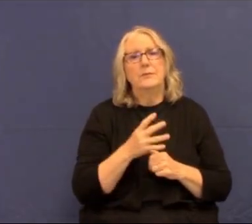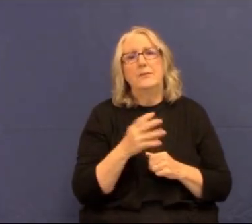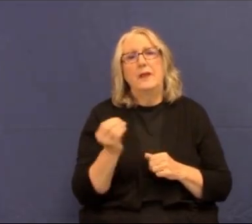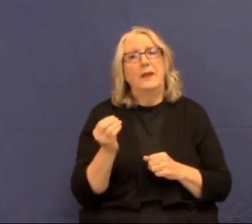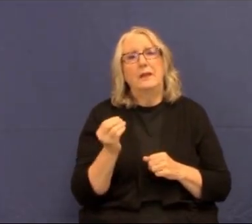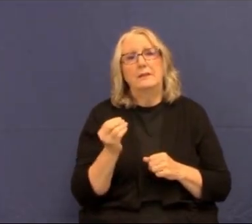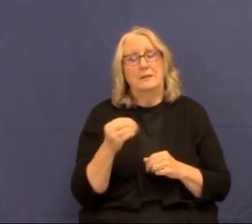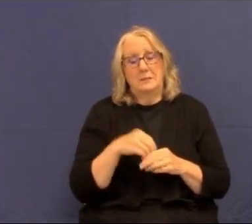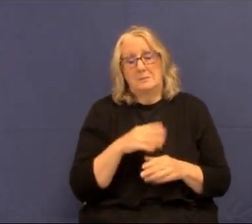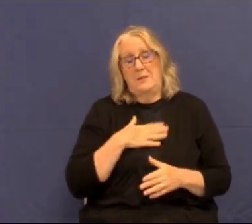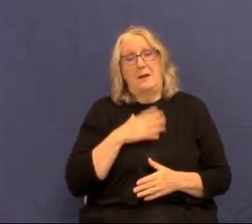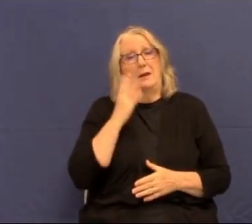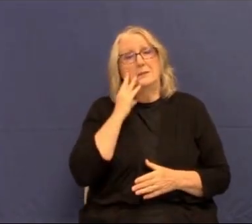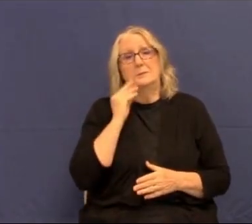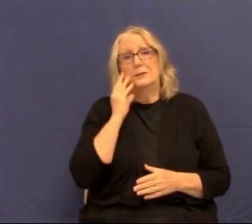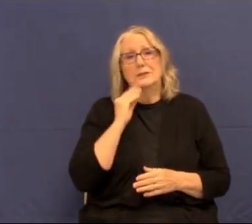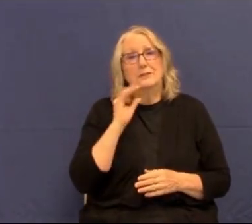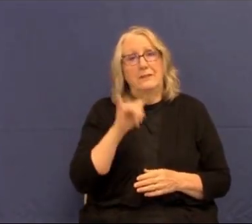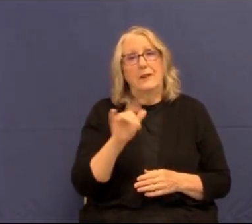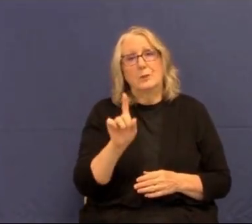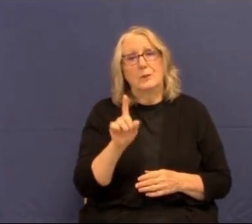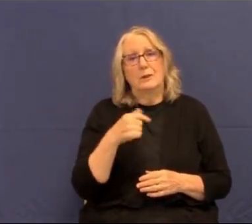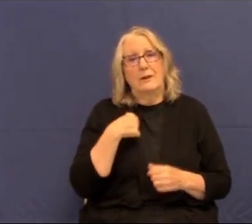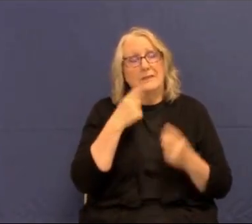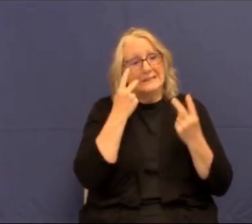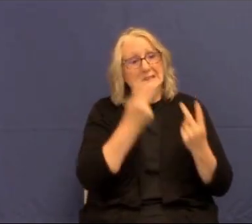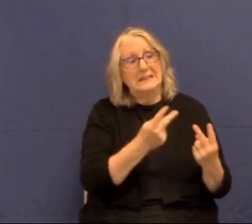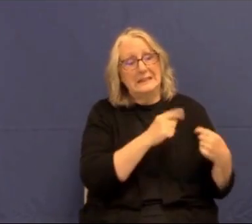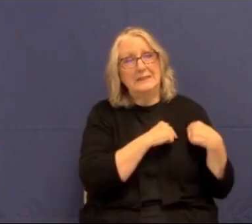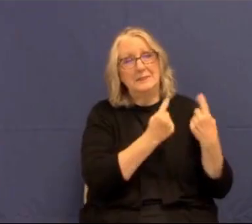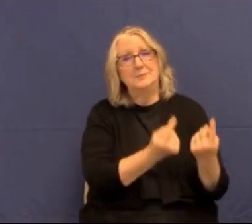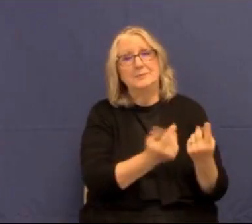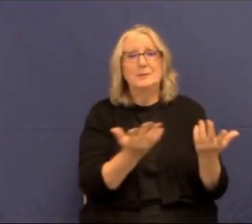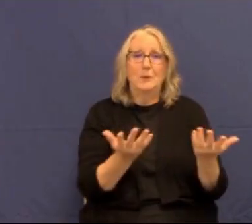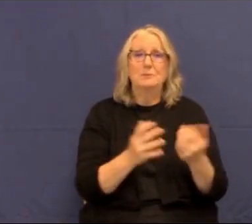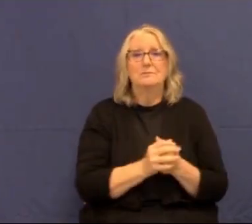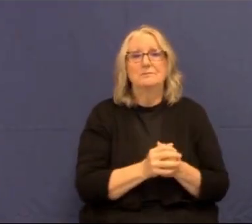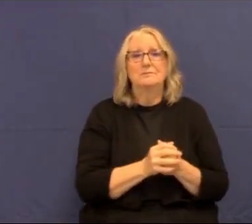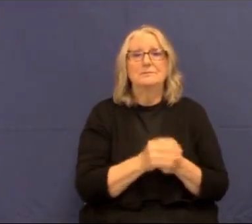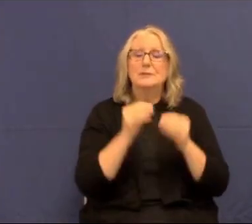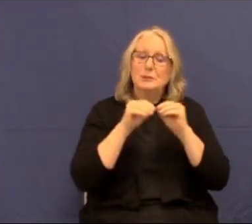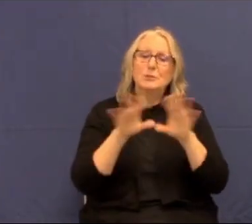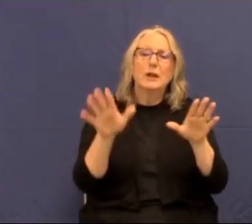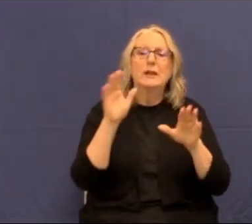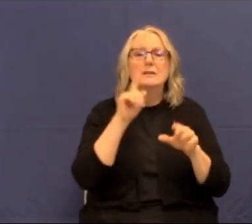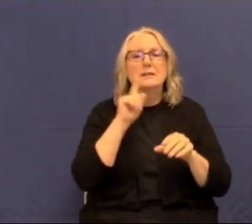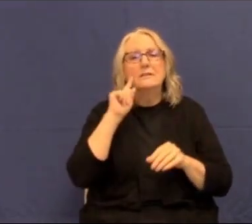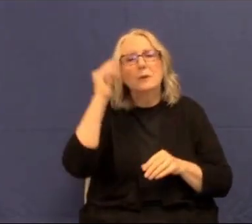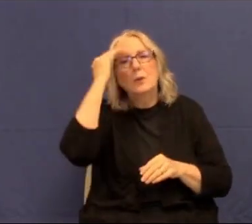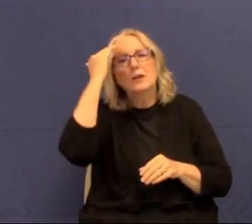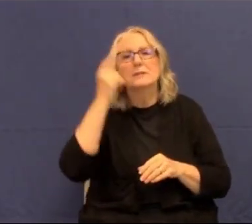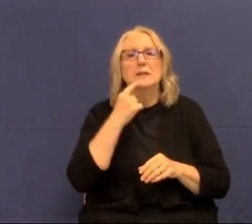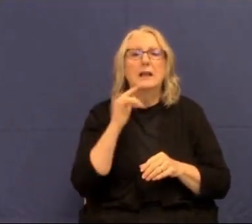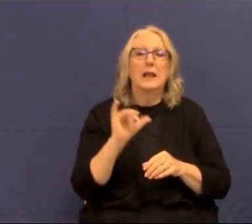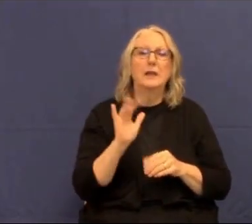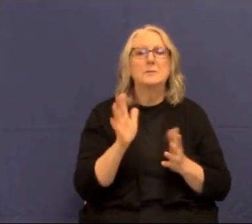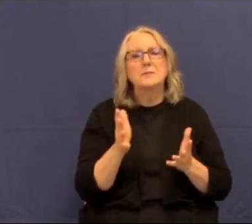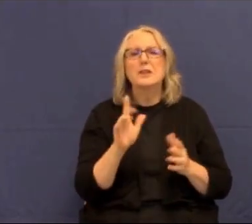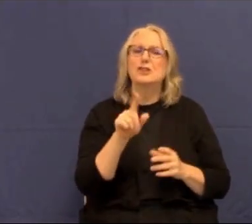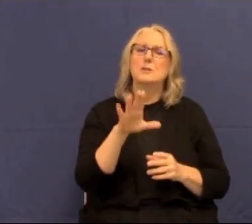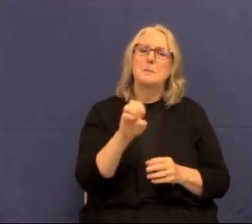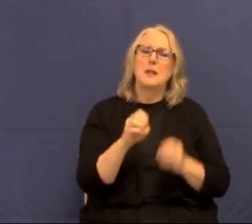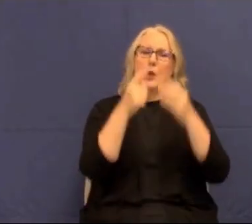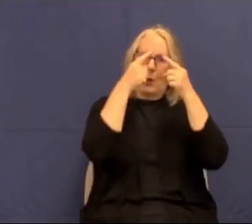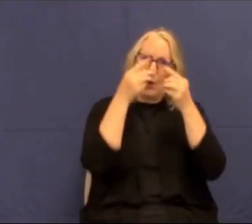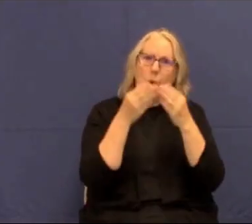And at least in my experiences, that's what I've seen. So just, spreading the deaf awareness, like saying,